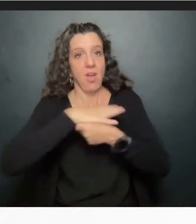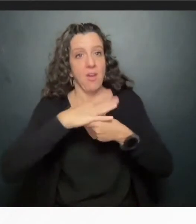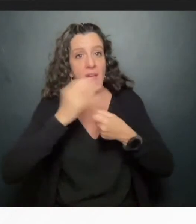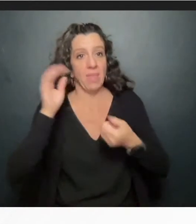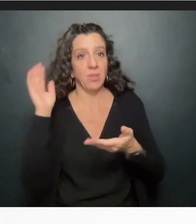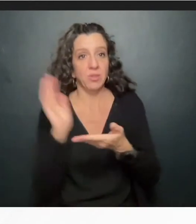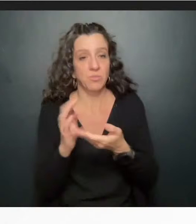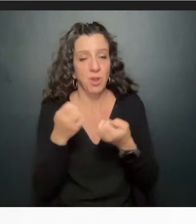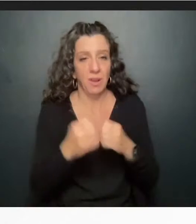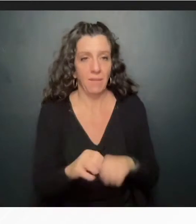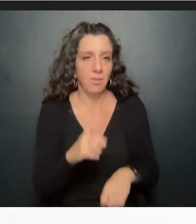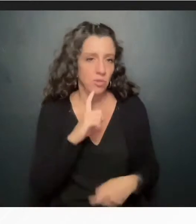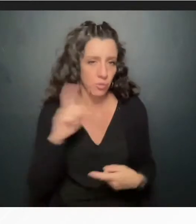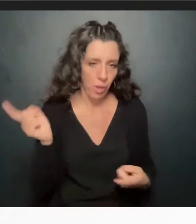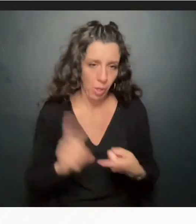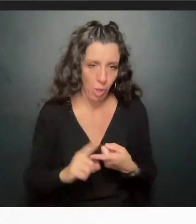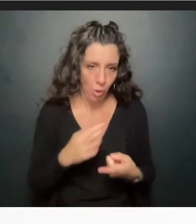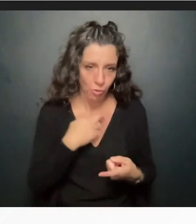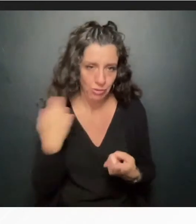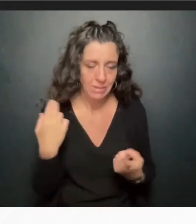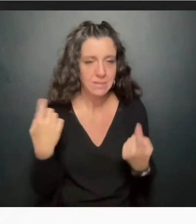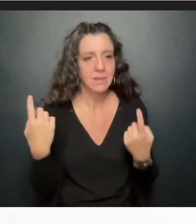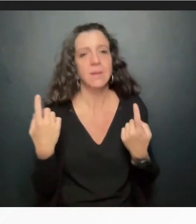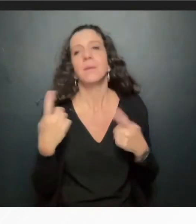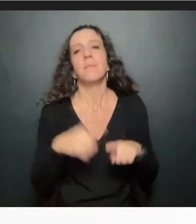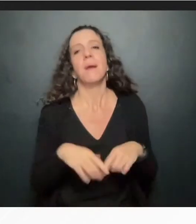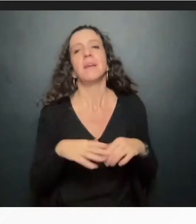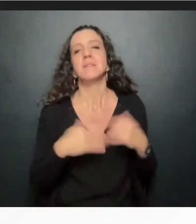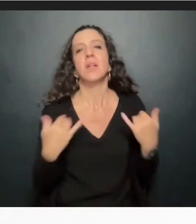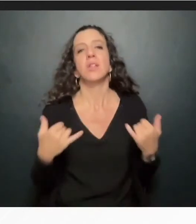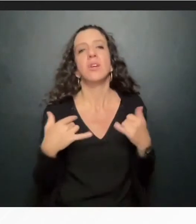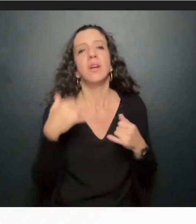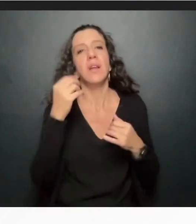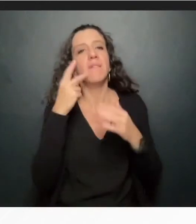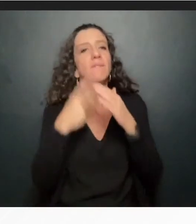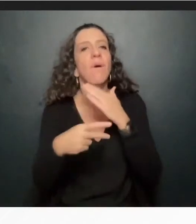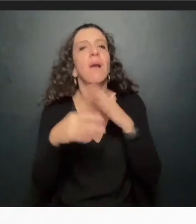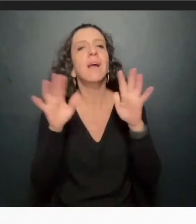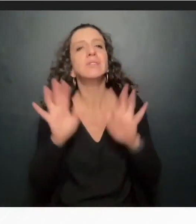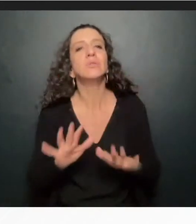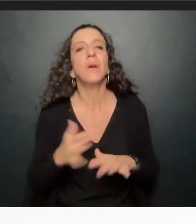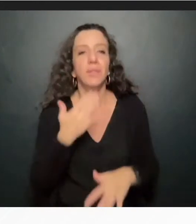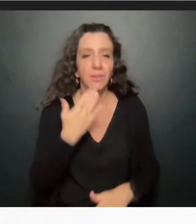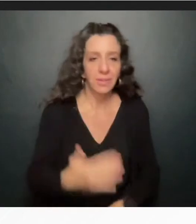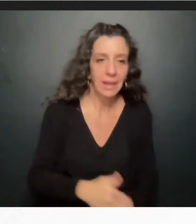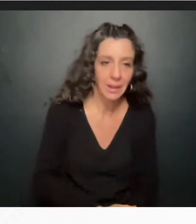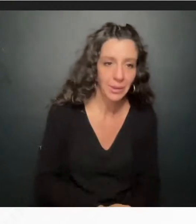low based upon the current and forecasted weather. Thank you.